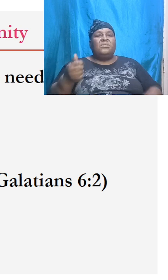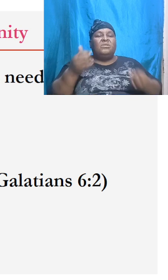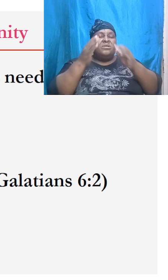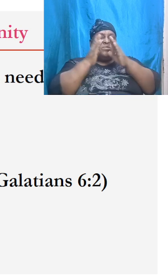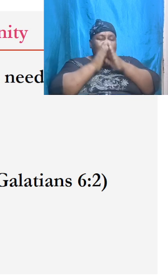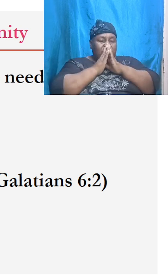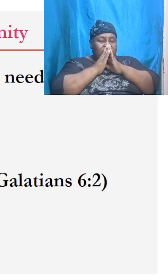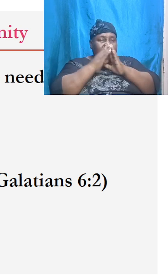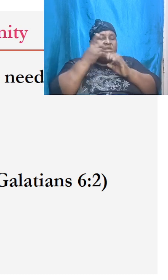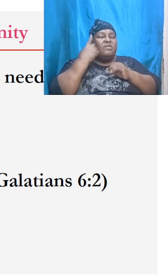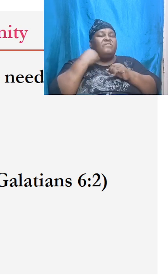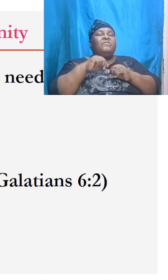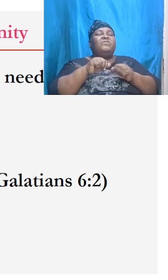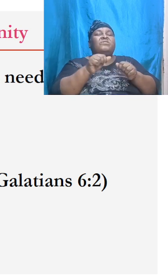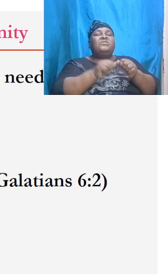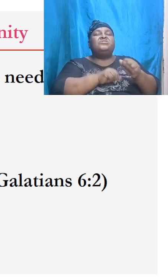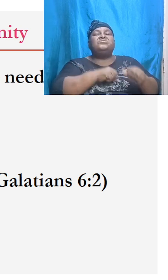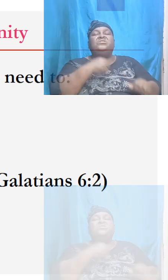have to pray for each other.